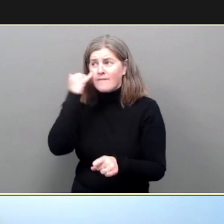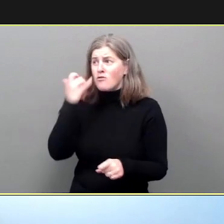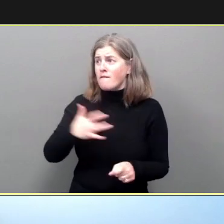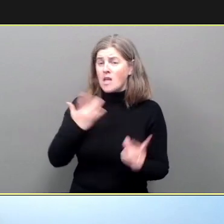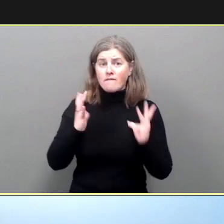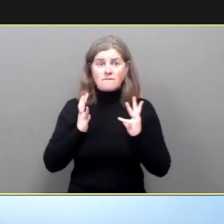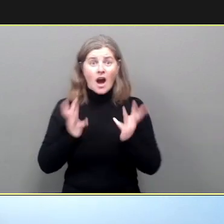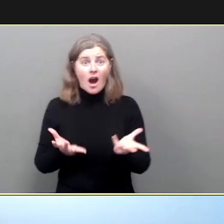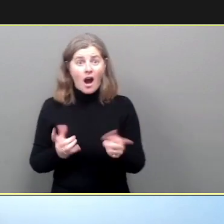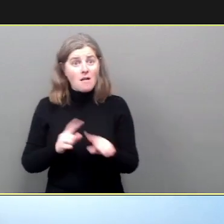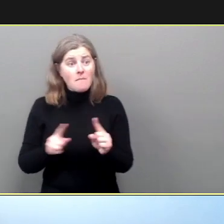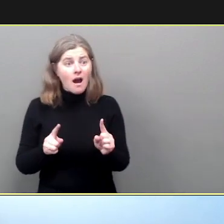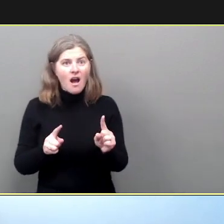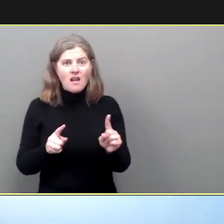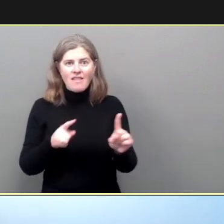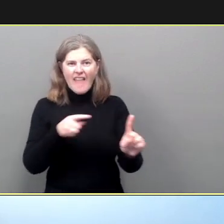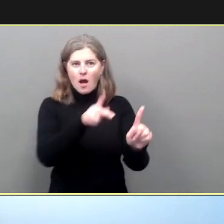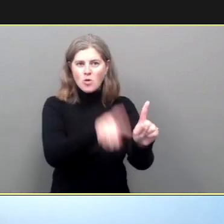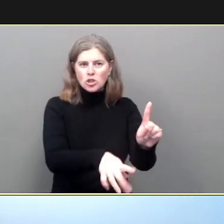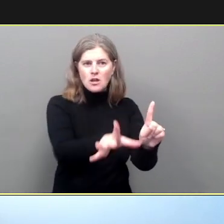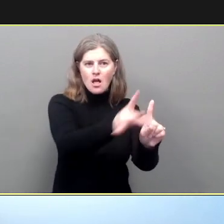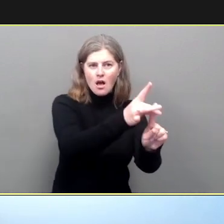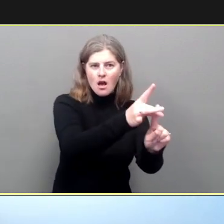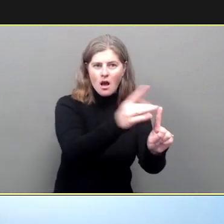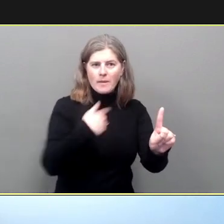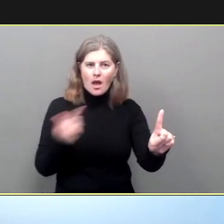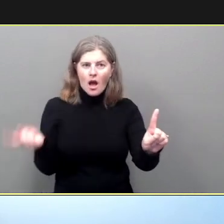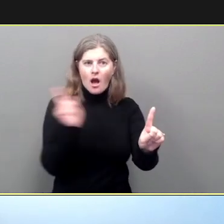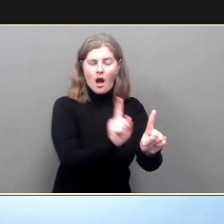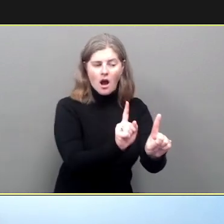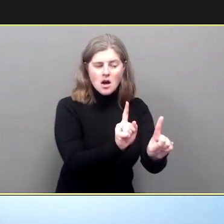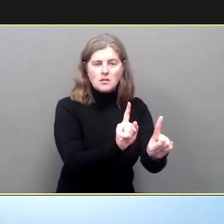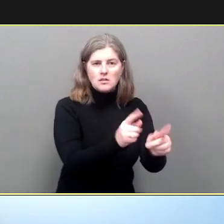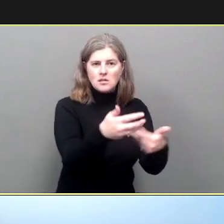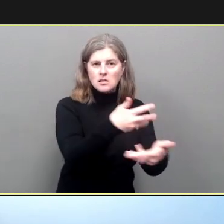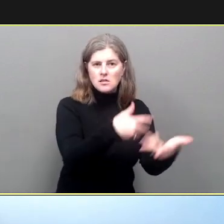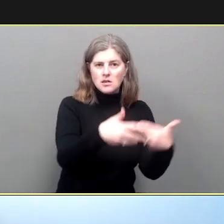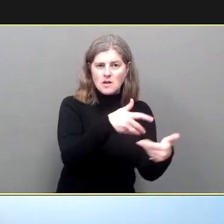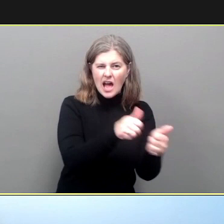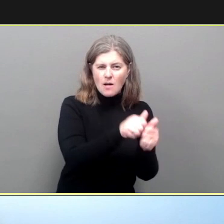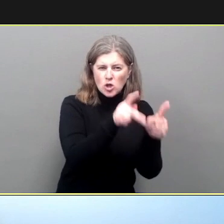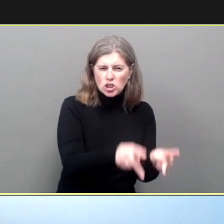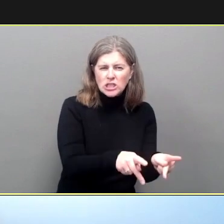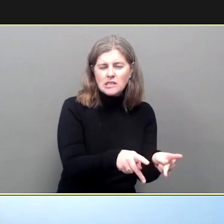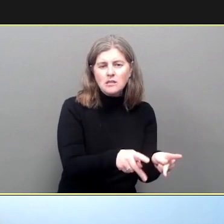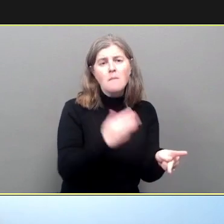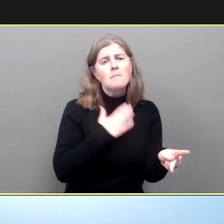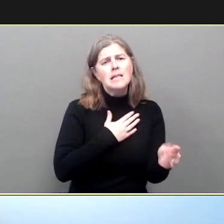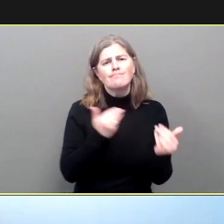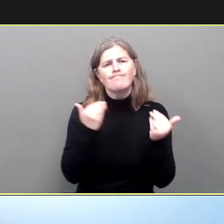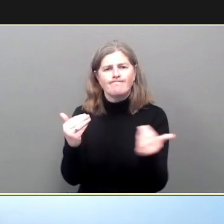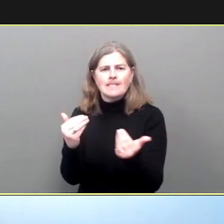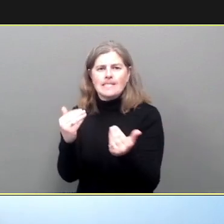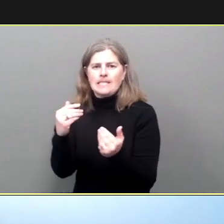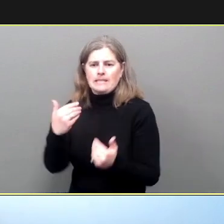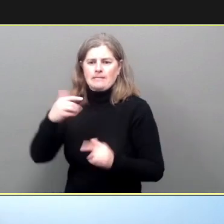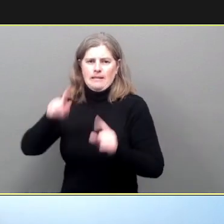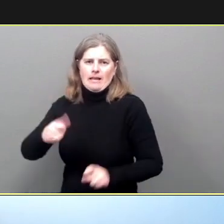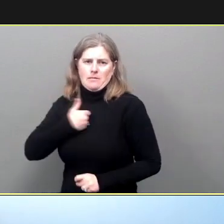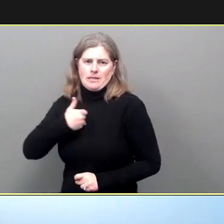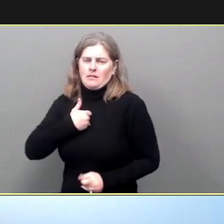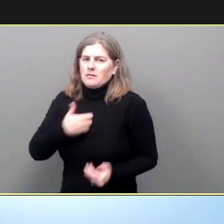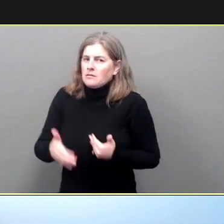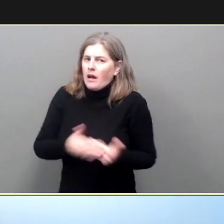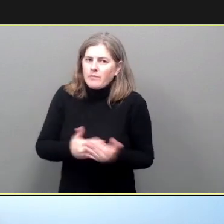were in close contact with someone infected with the virus, please seek a test. Regardless of